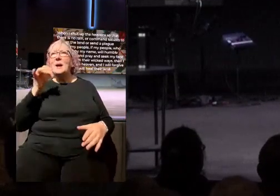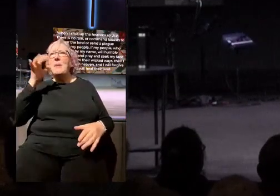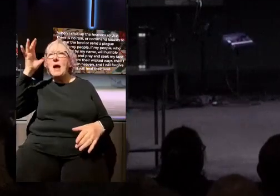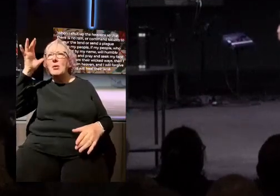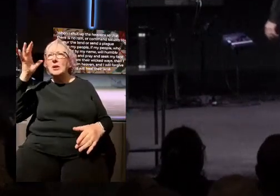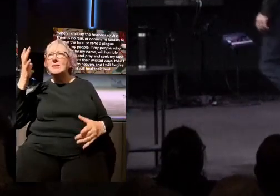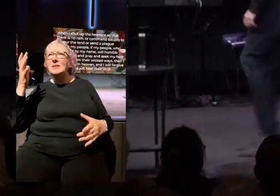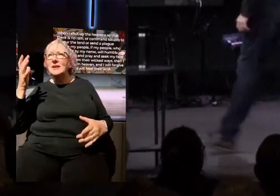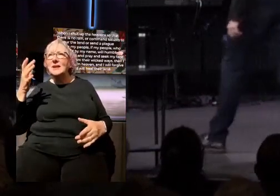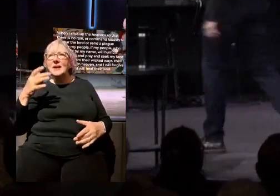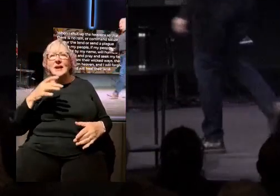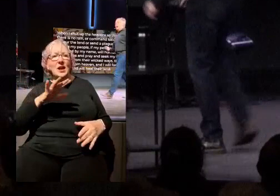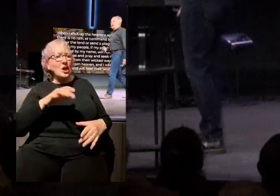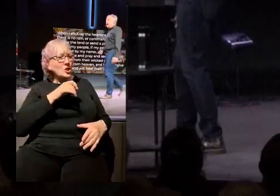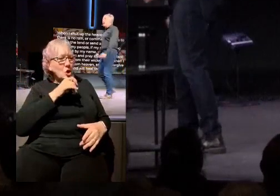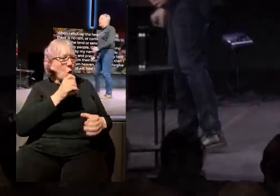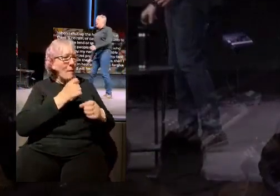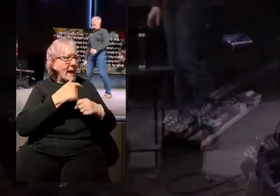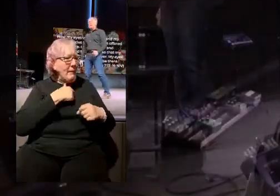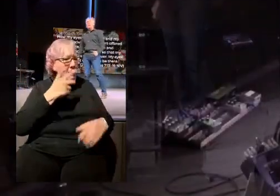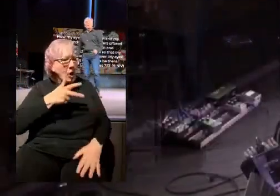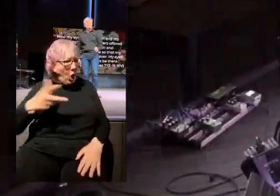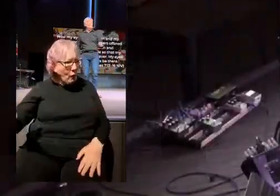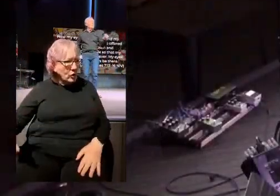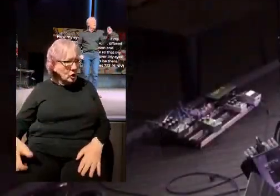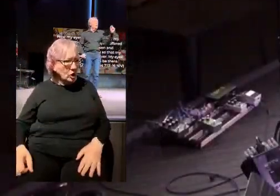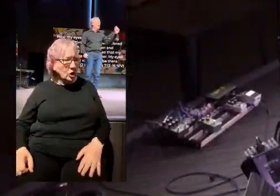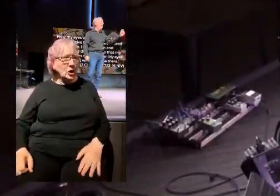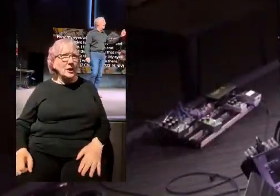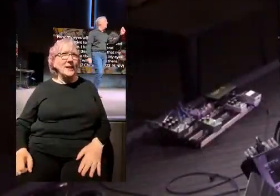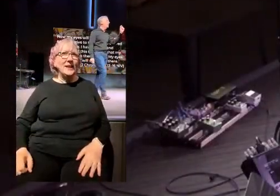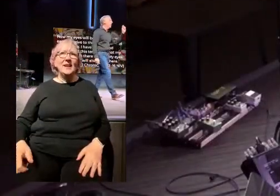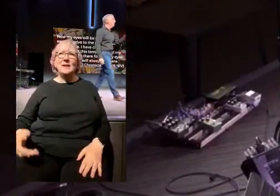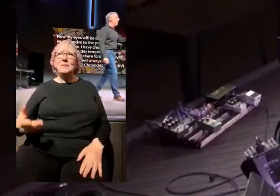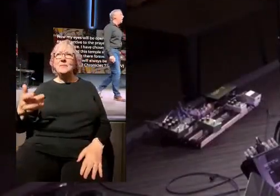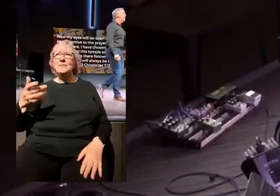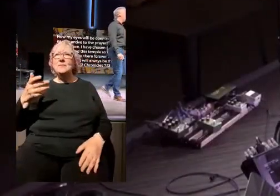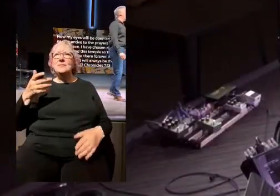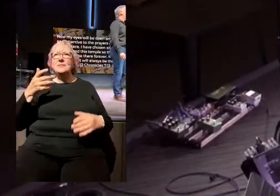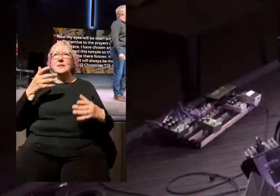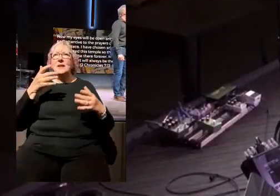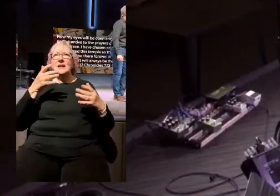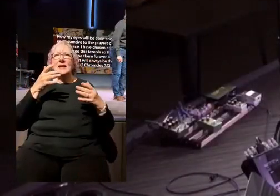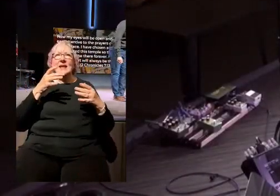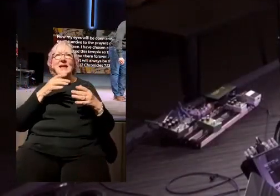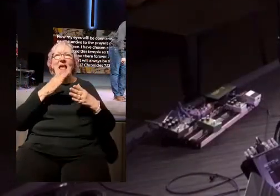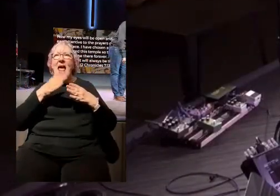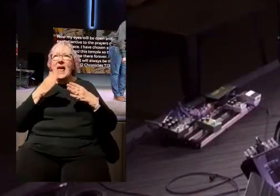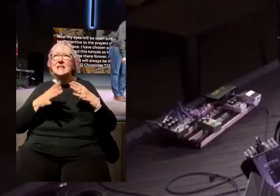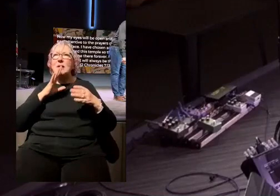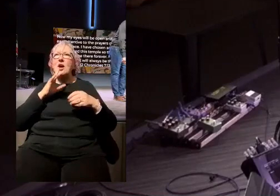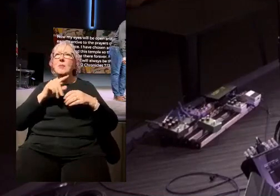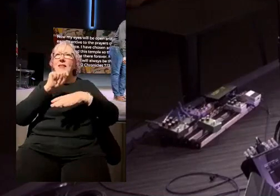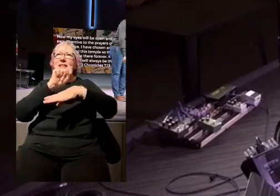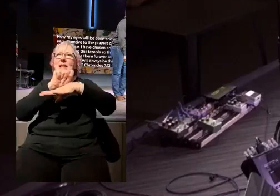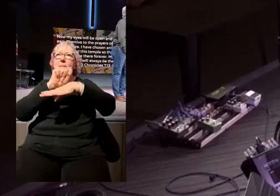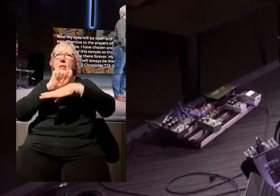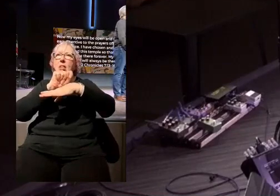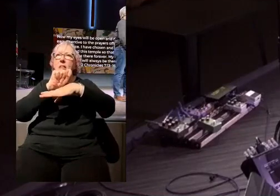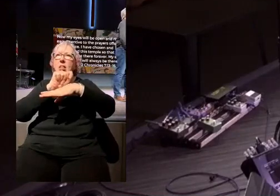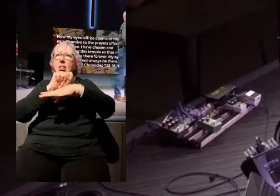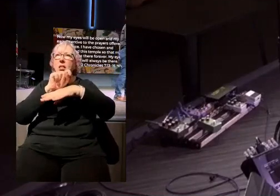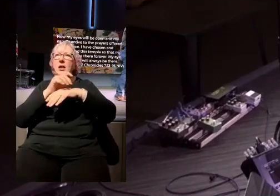over the van. And how does it end? It ends by talking about the temple,